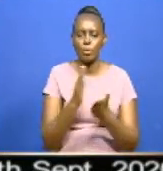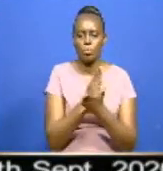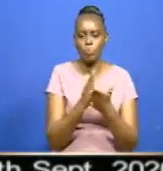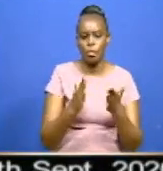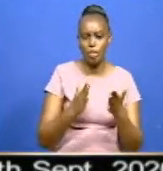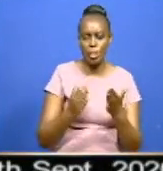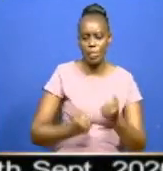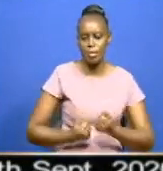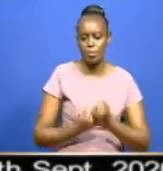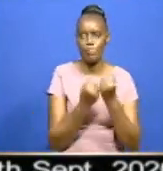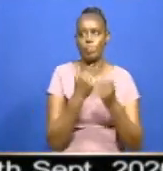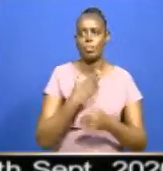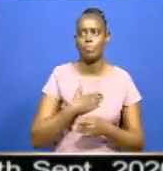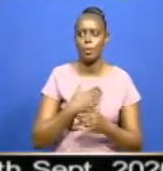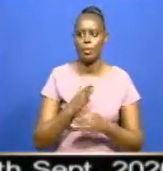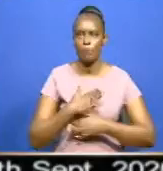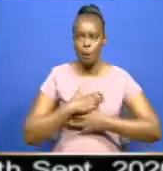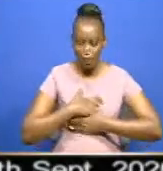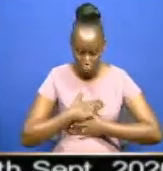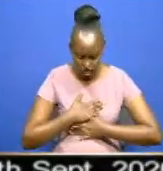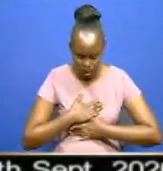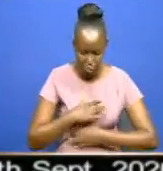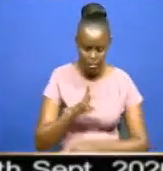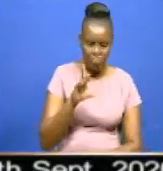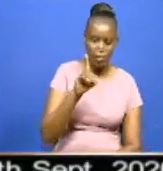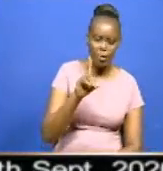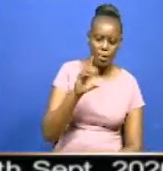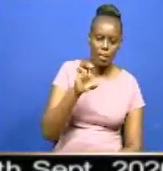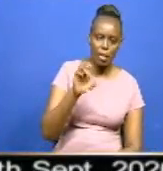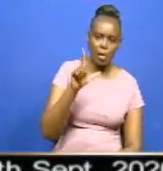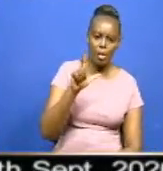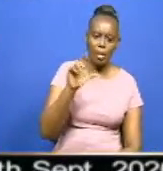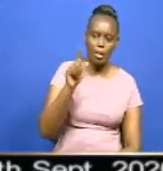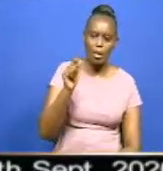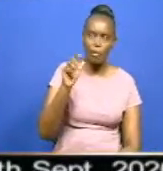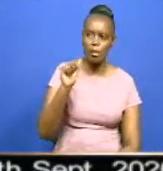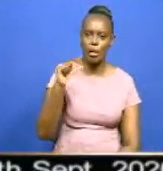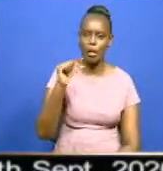my support. Honorable Danita Gatti.